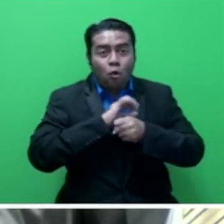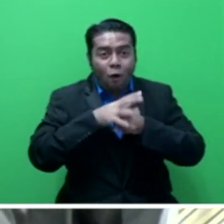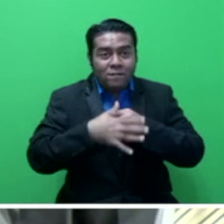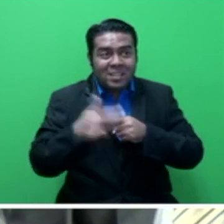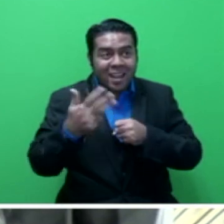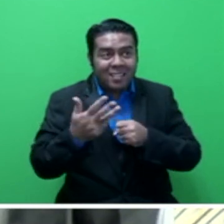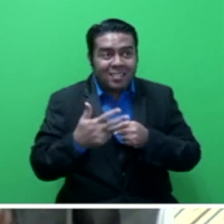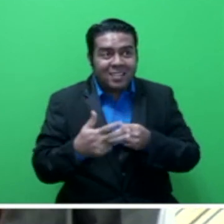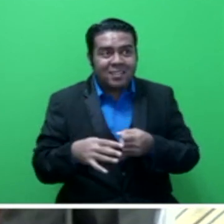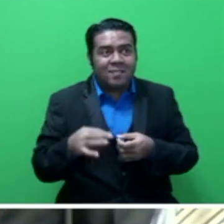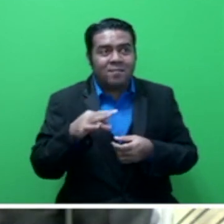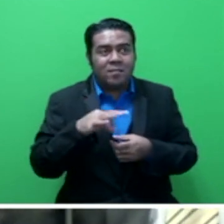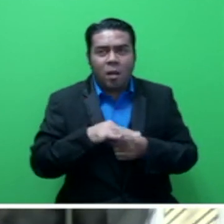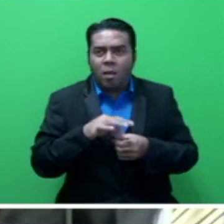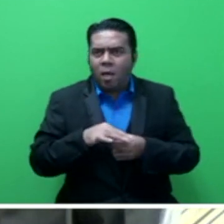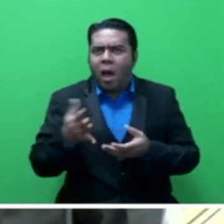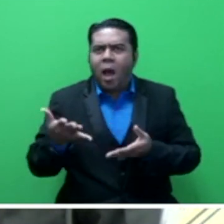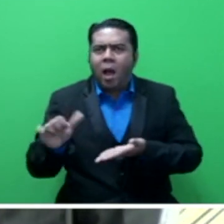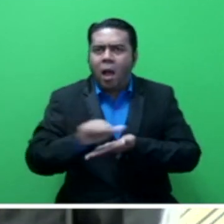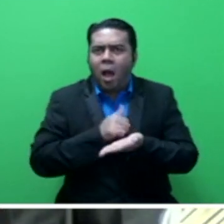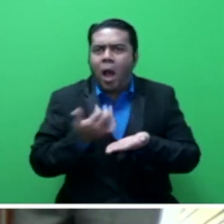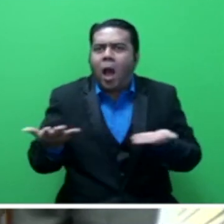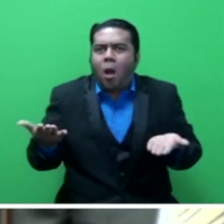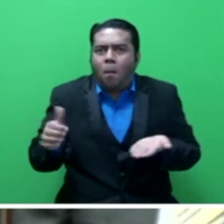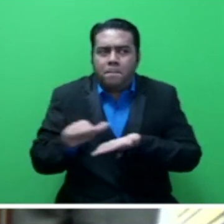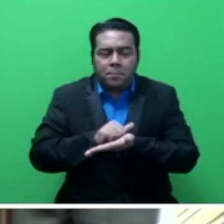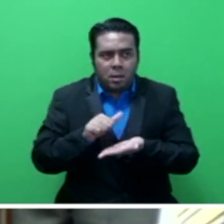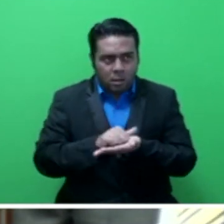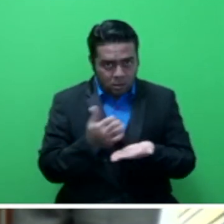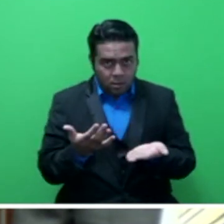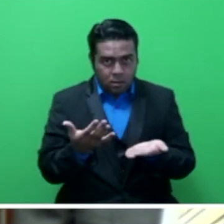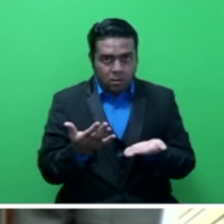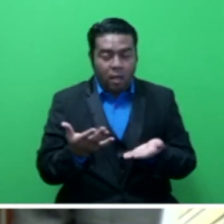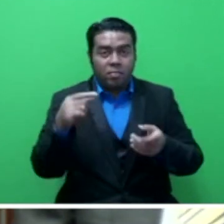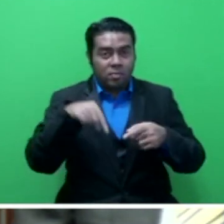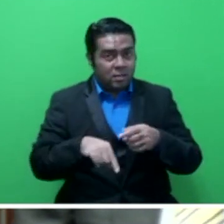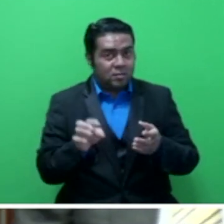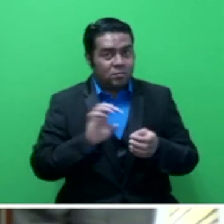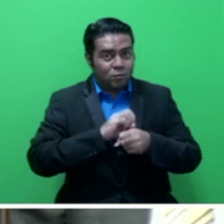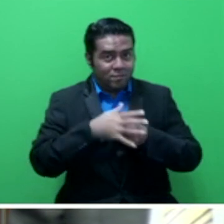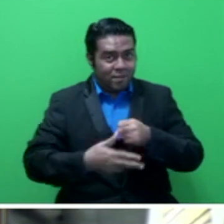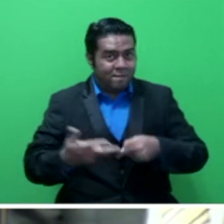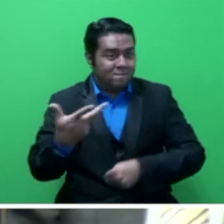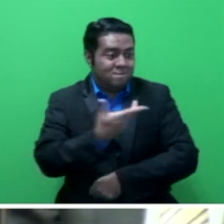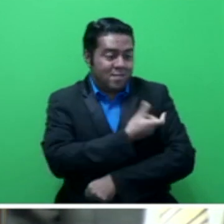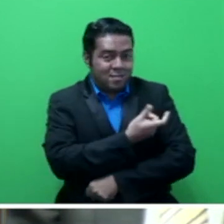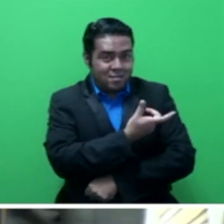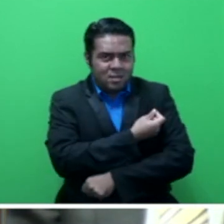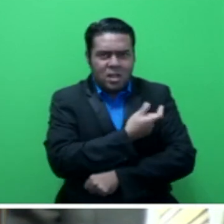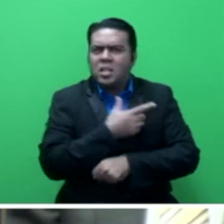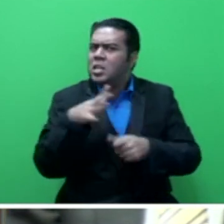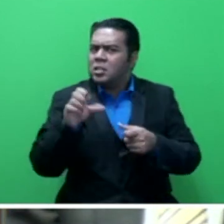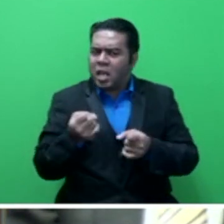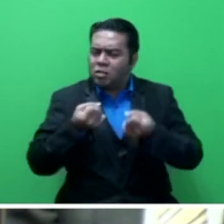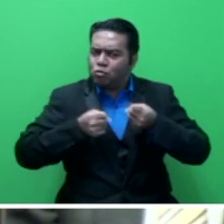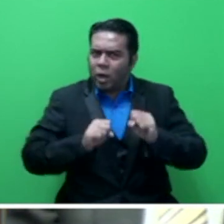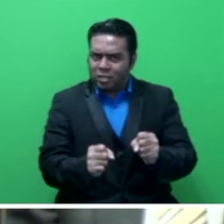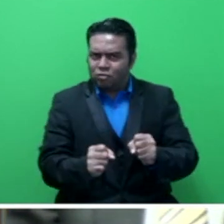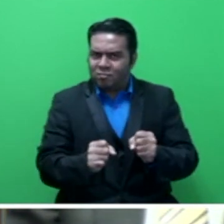place. This COVID-19 vaccine procurement is a strategy that